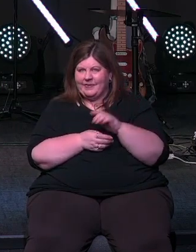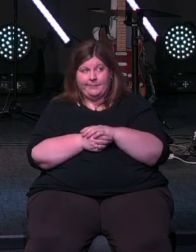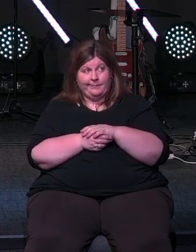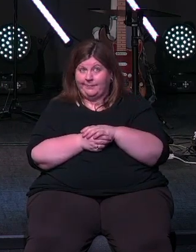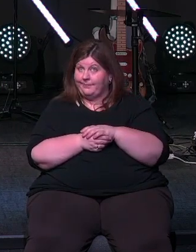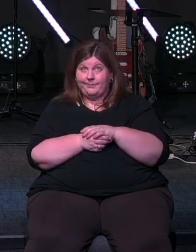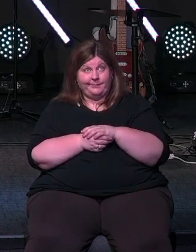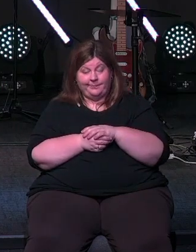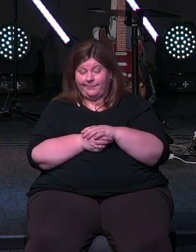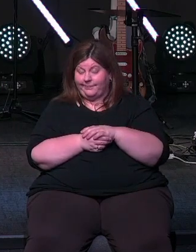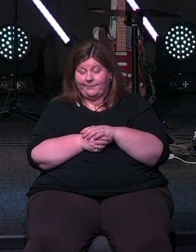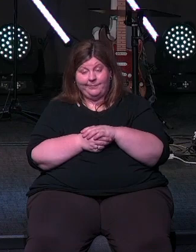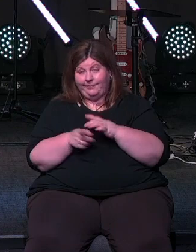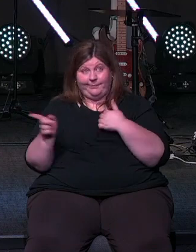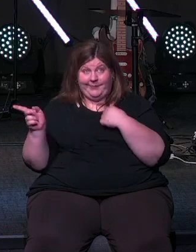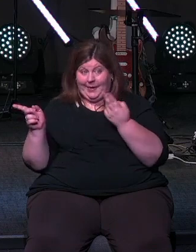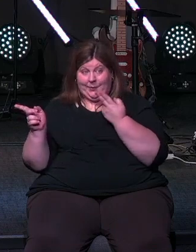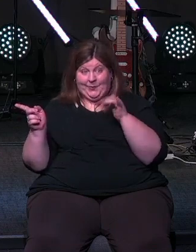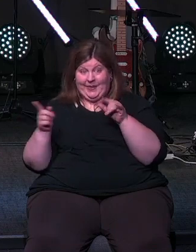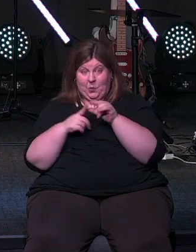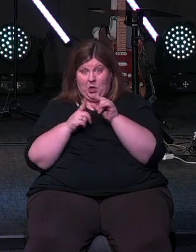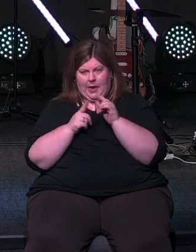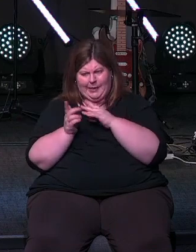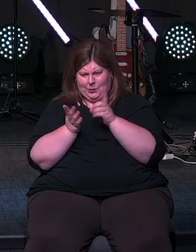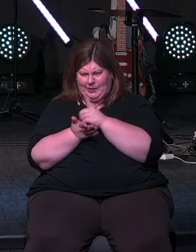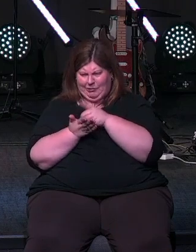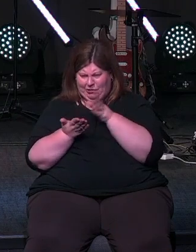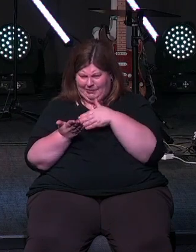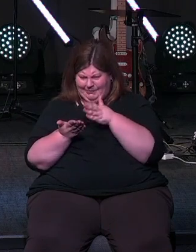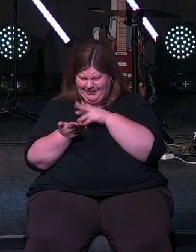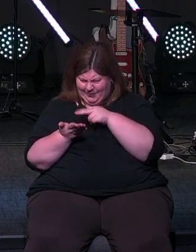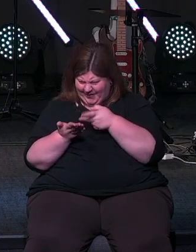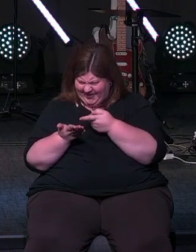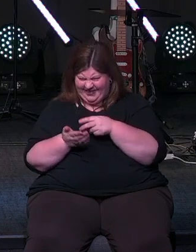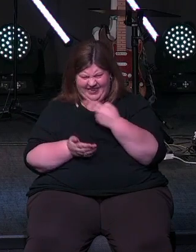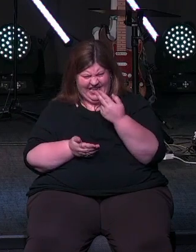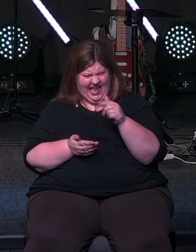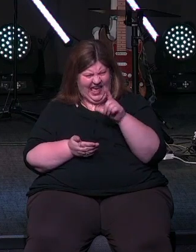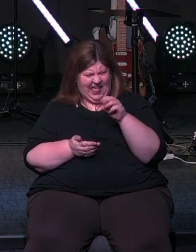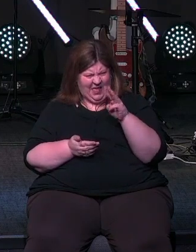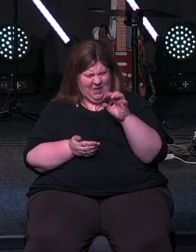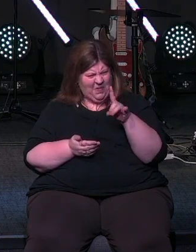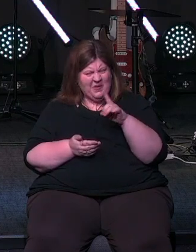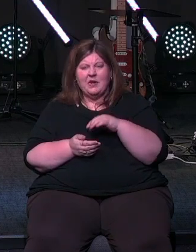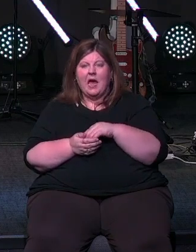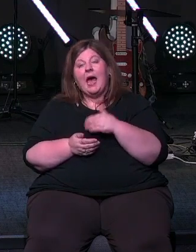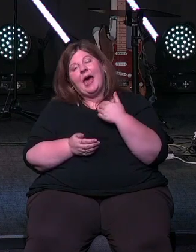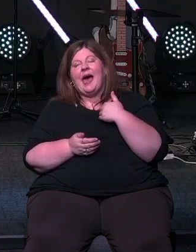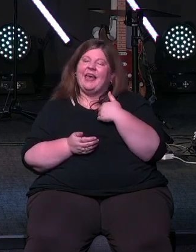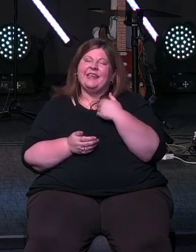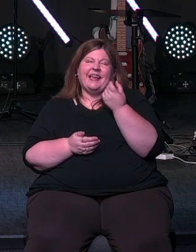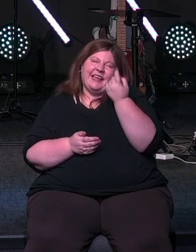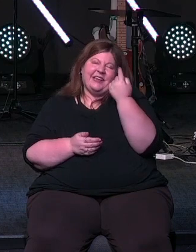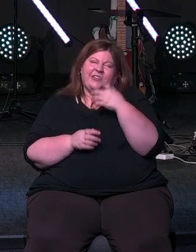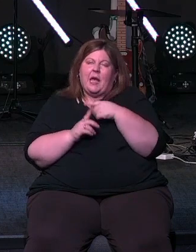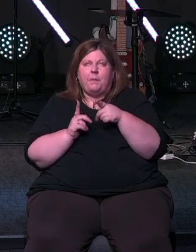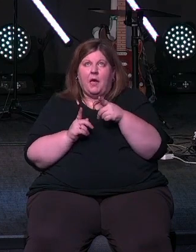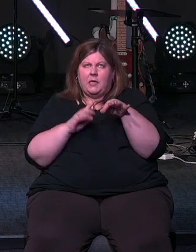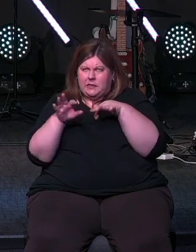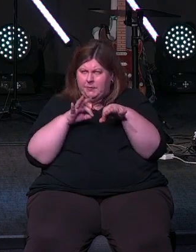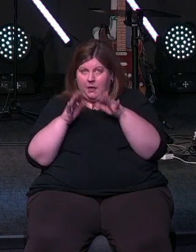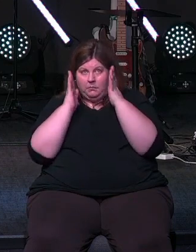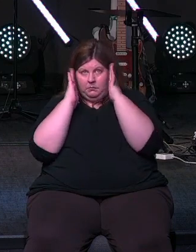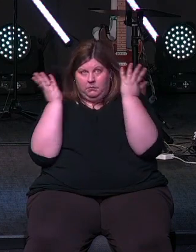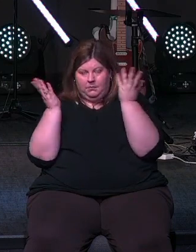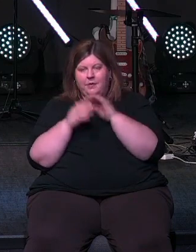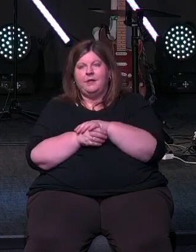Nope. I don't. I had to look it up. Like hallowed, I don't know. I know what it means until you ask me what it means, and then I don't know how to explain it.